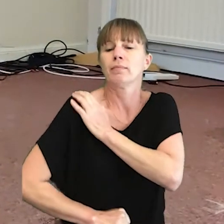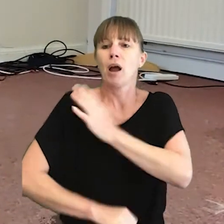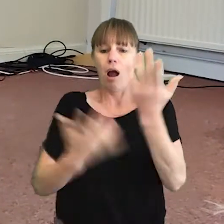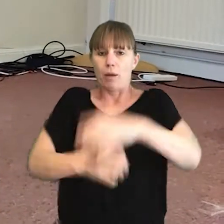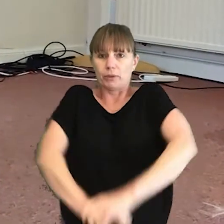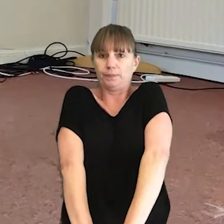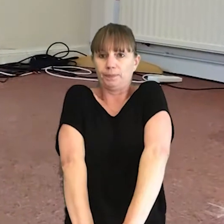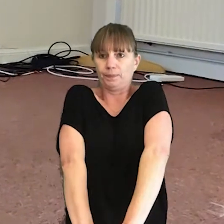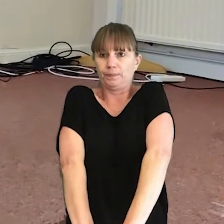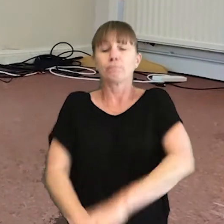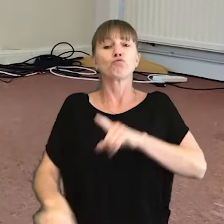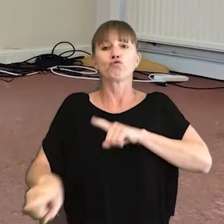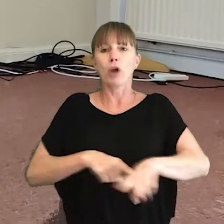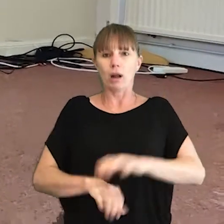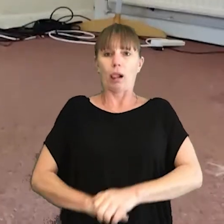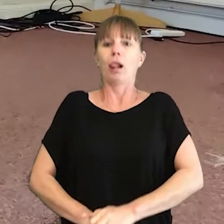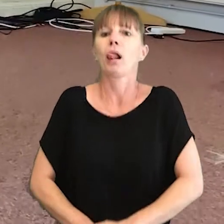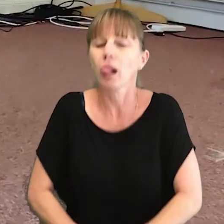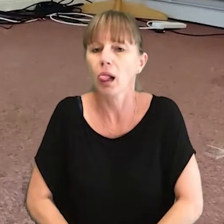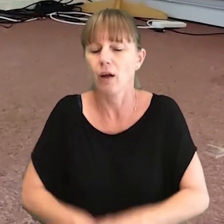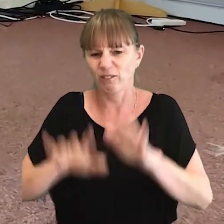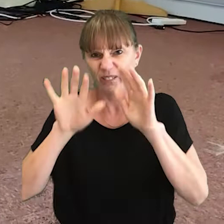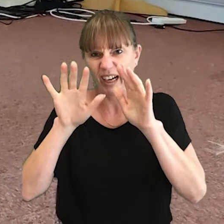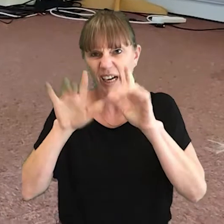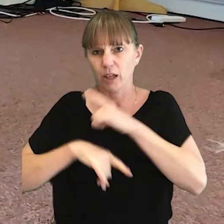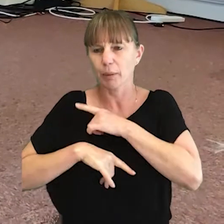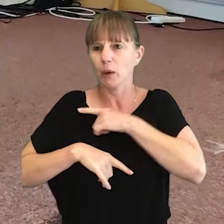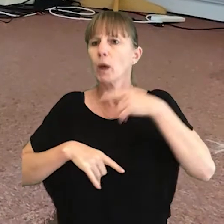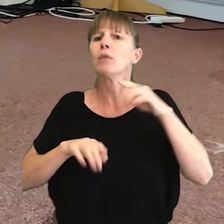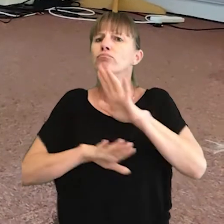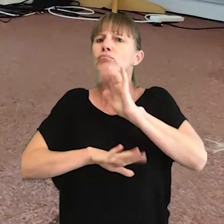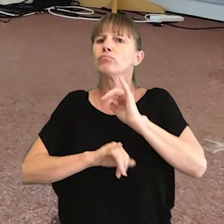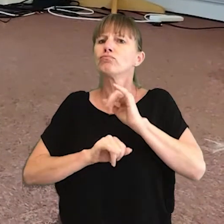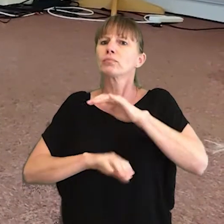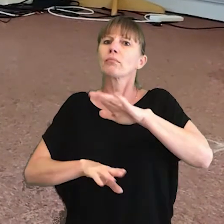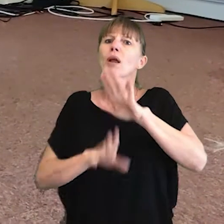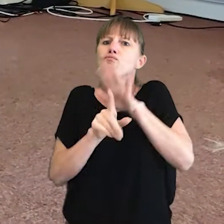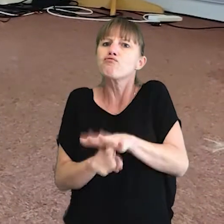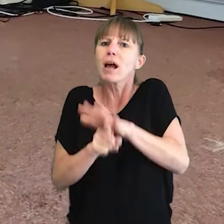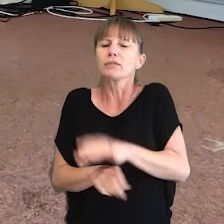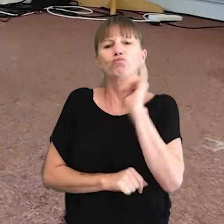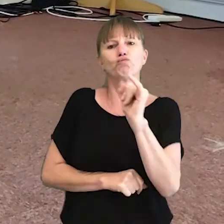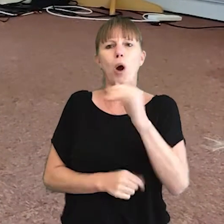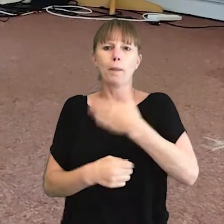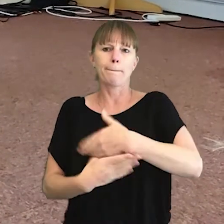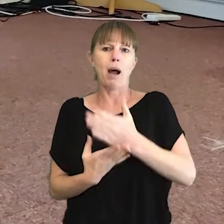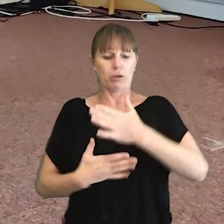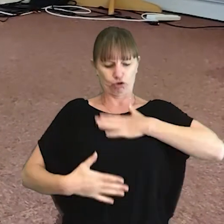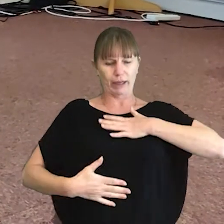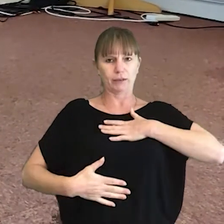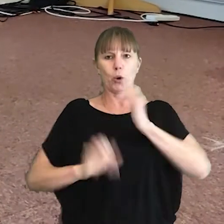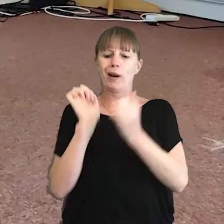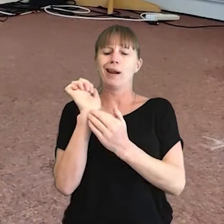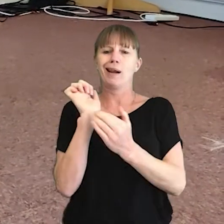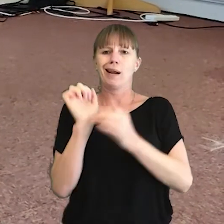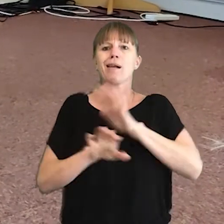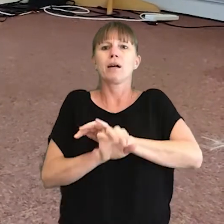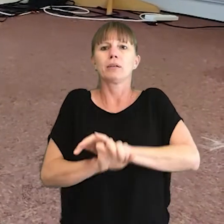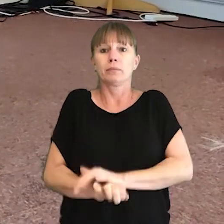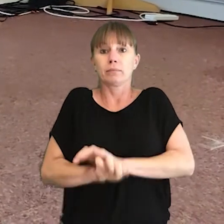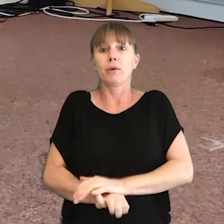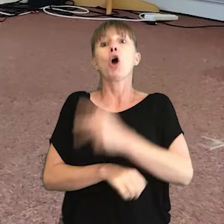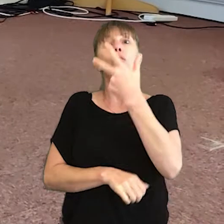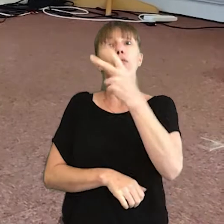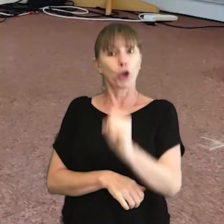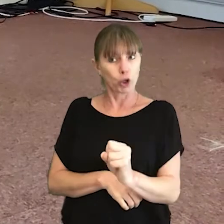straight. Try not to lean over onto your fingers because then you're pressing in the wrong part of the chest. And we're going to do 30